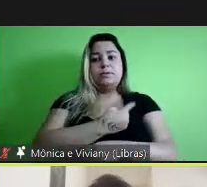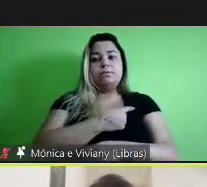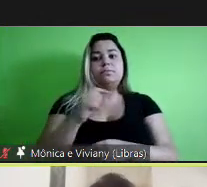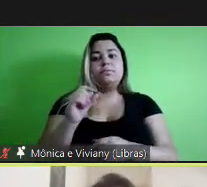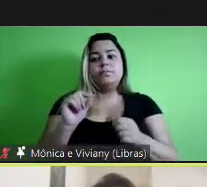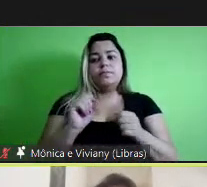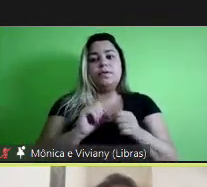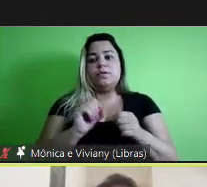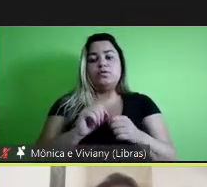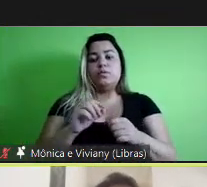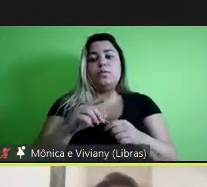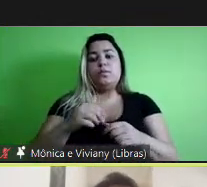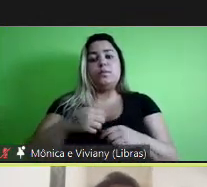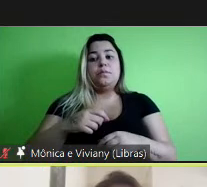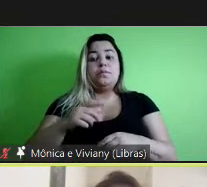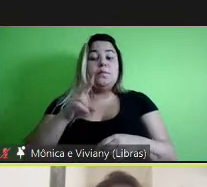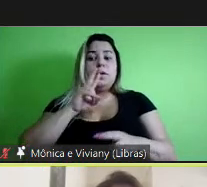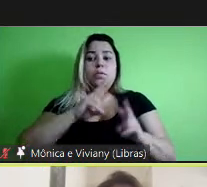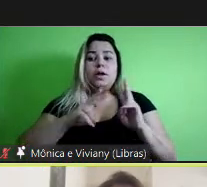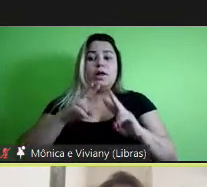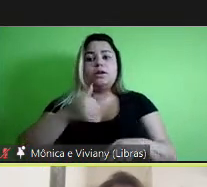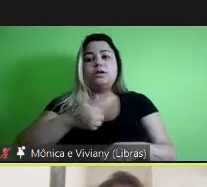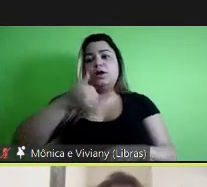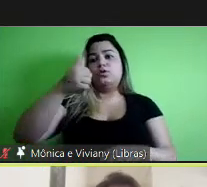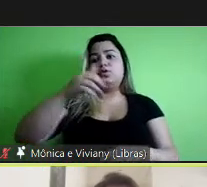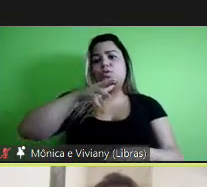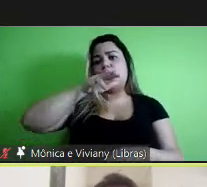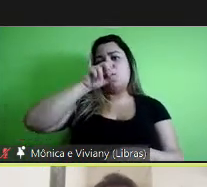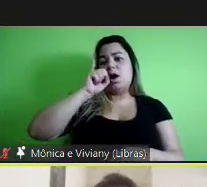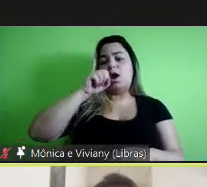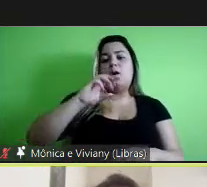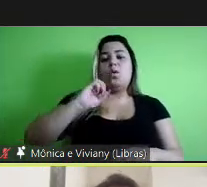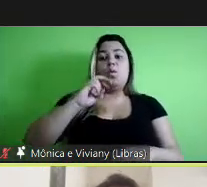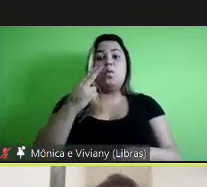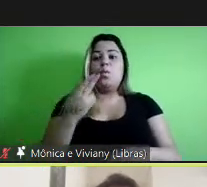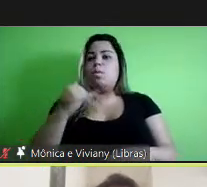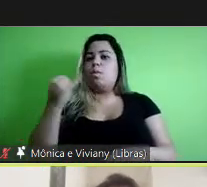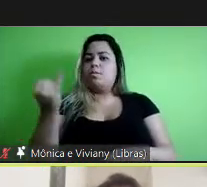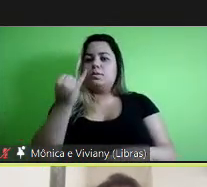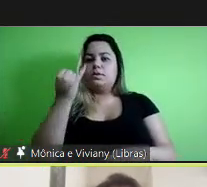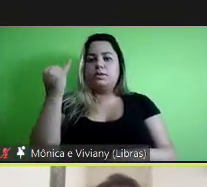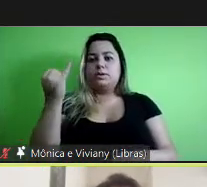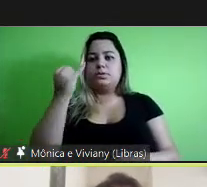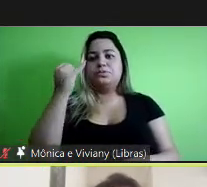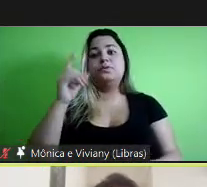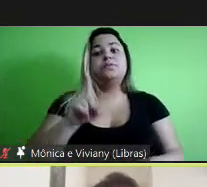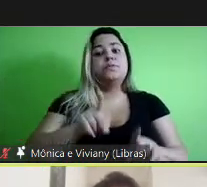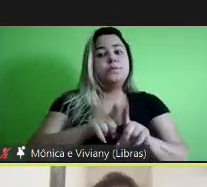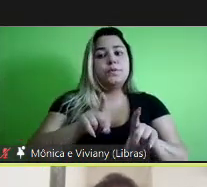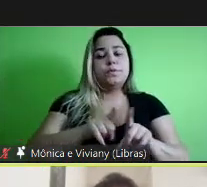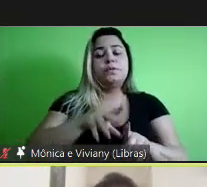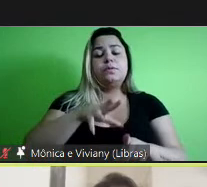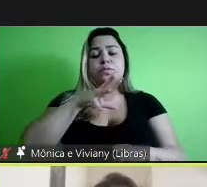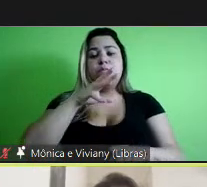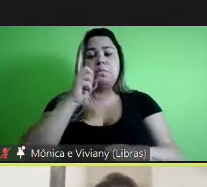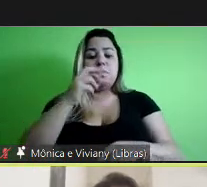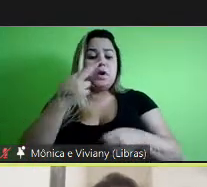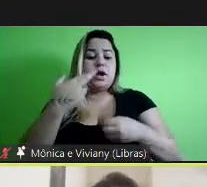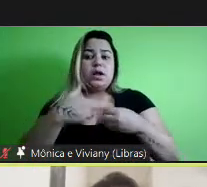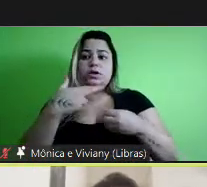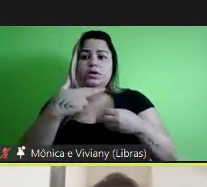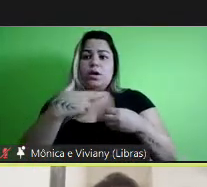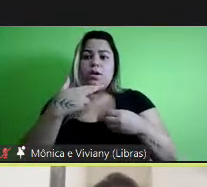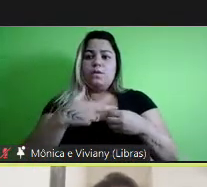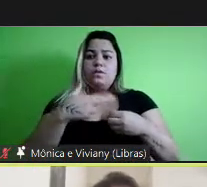get worse. So we need to measure the air quality. I think about how it's important to do these measurements